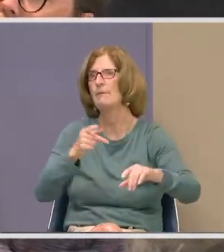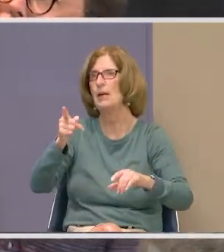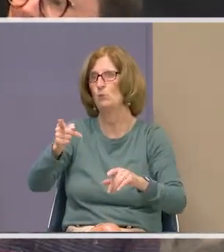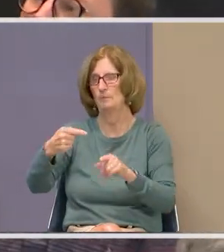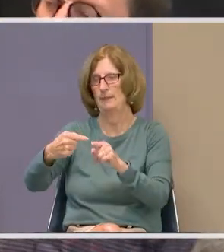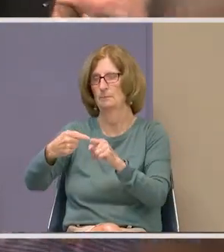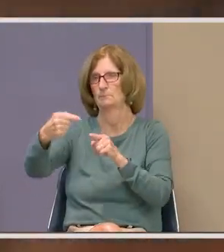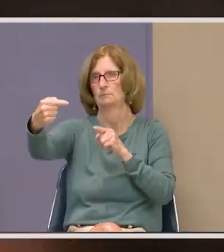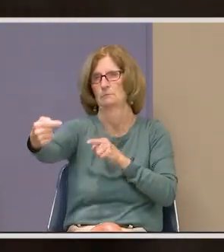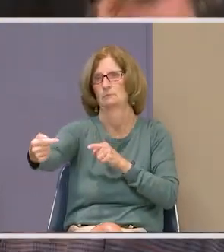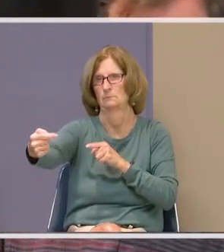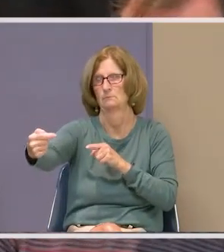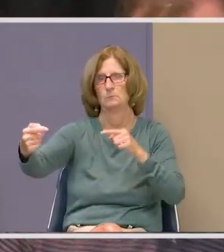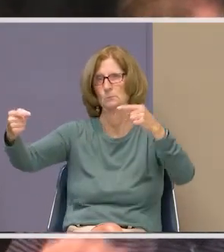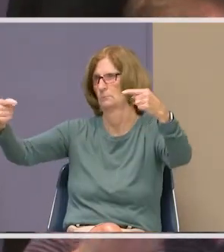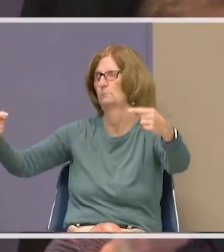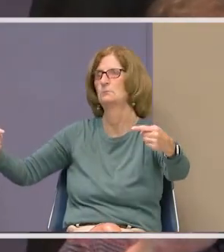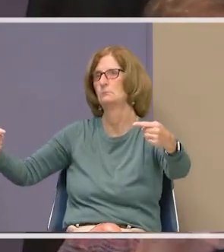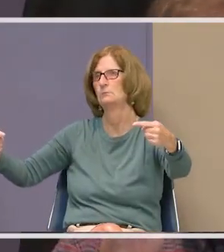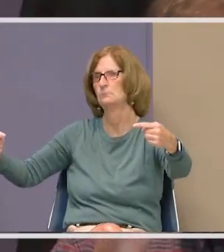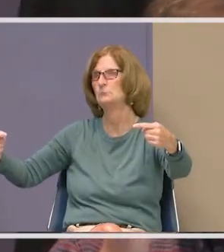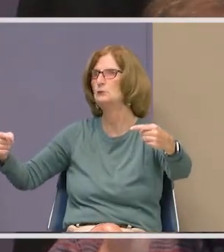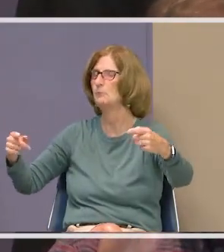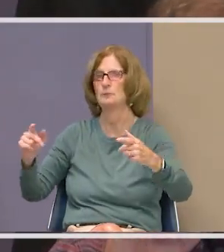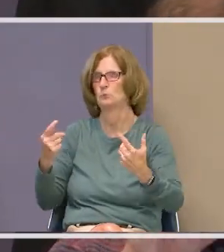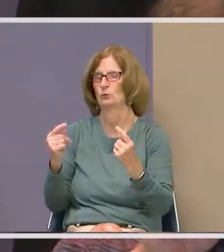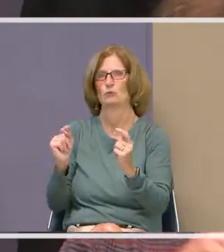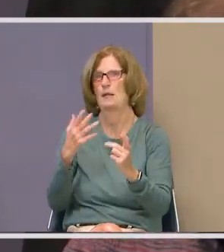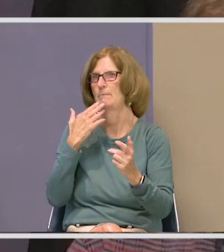be a hindrance to an extent, absolutely.